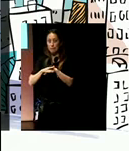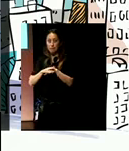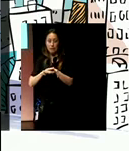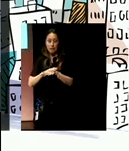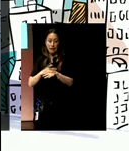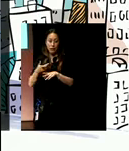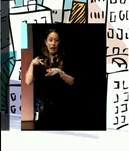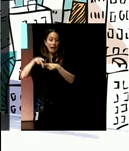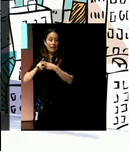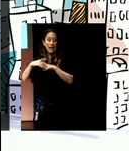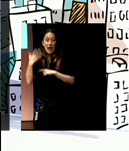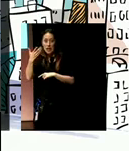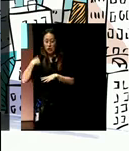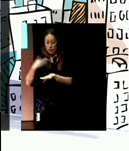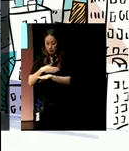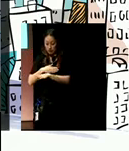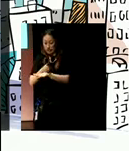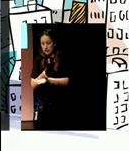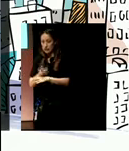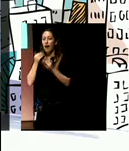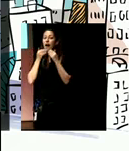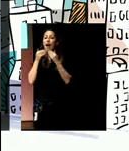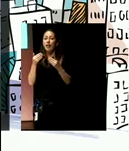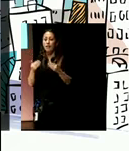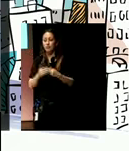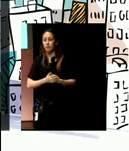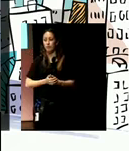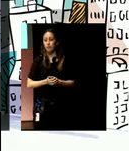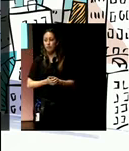for we apologize to our colleagues